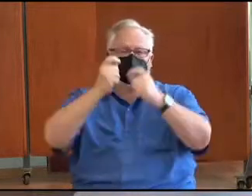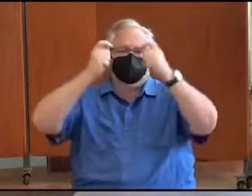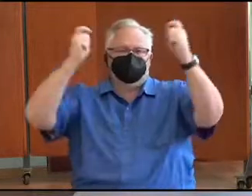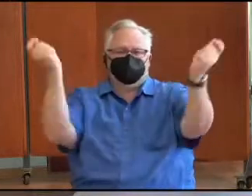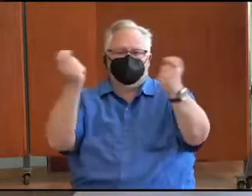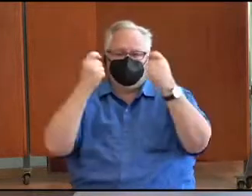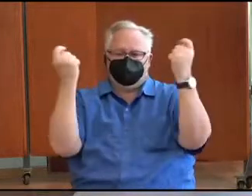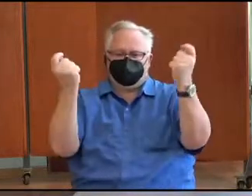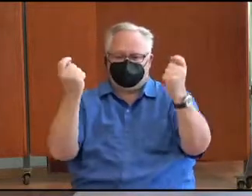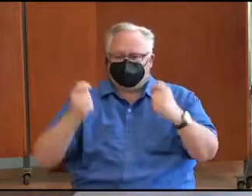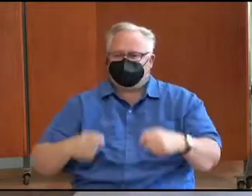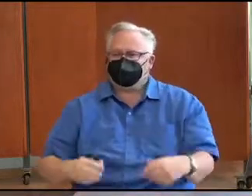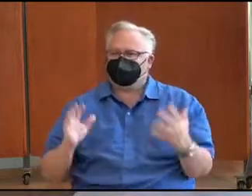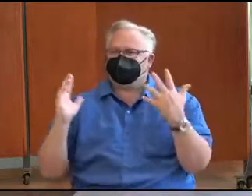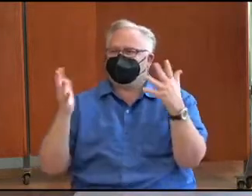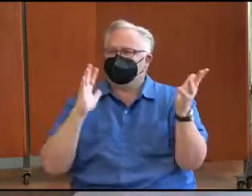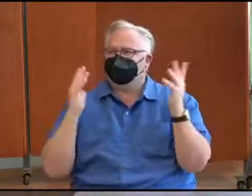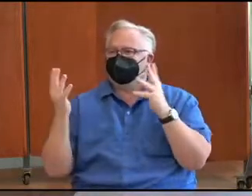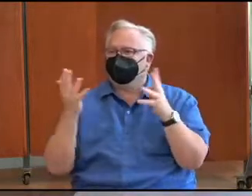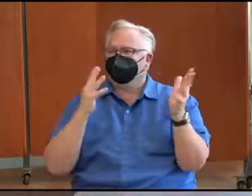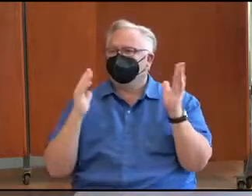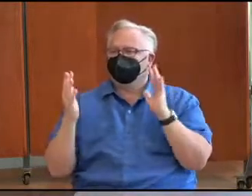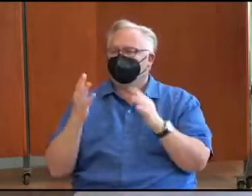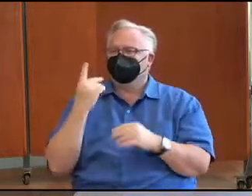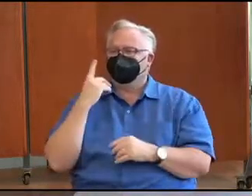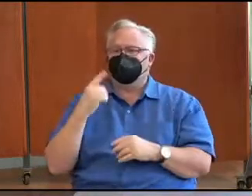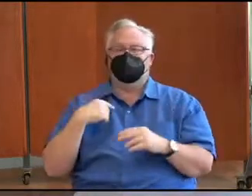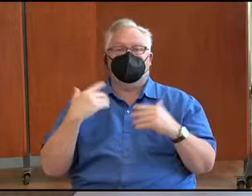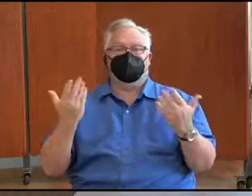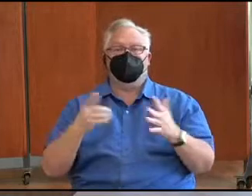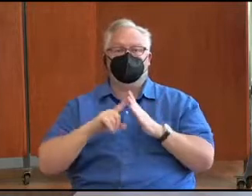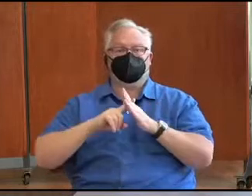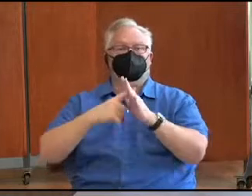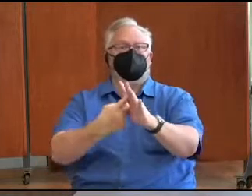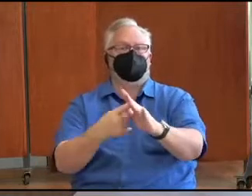of a kickoff to that celebration.